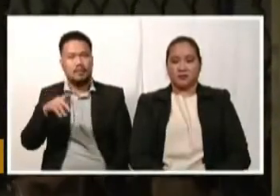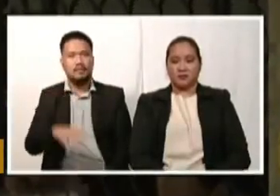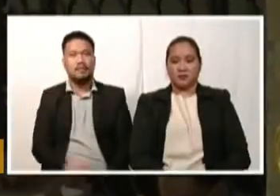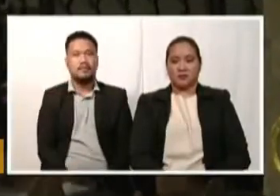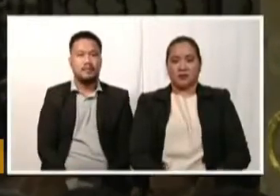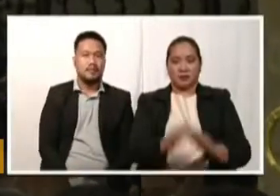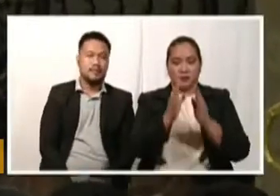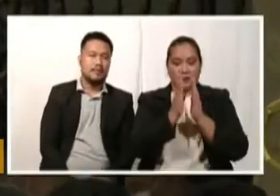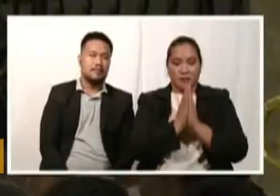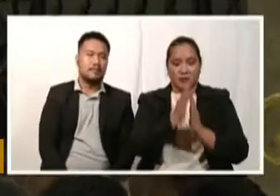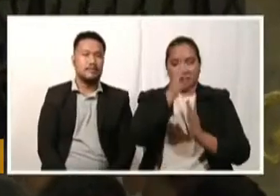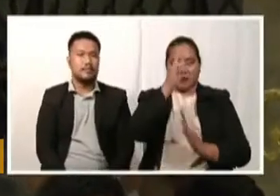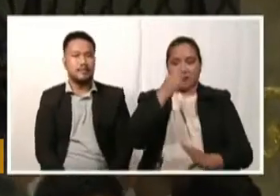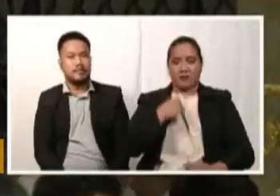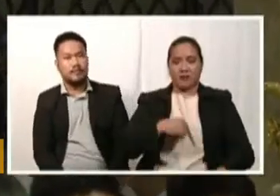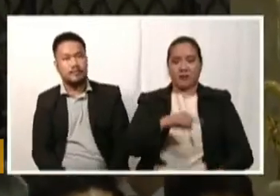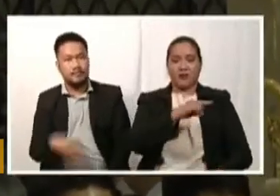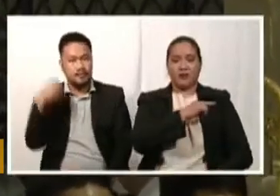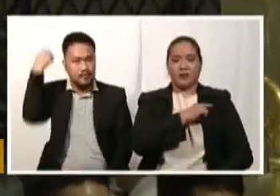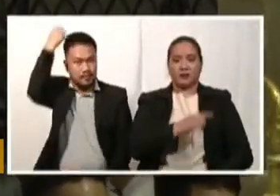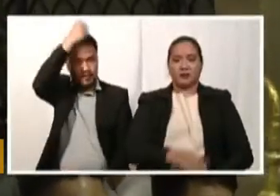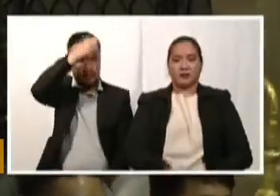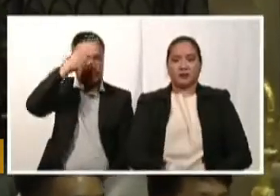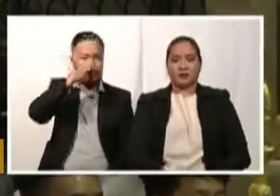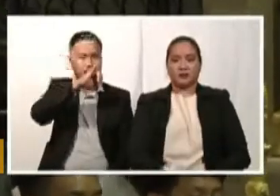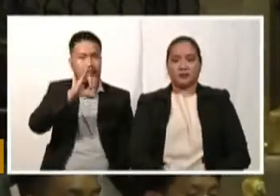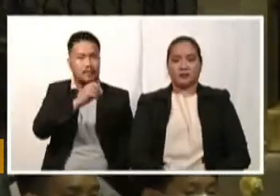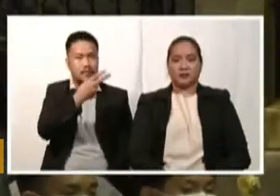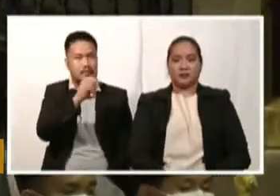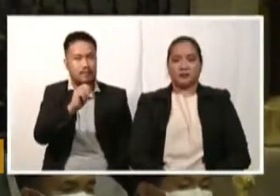Philip, Saints John and James.